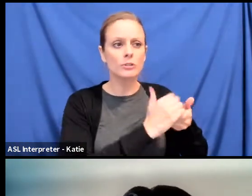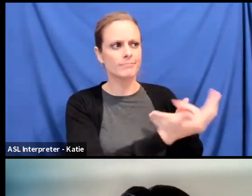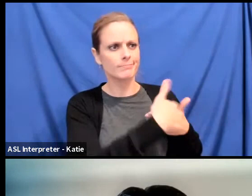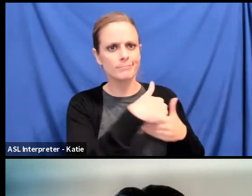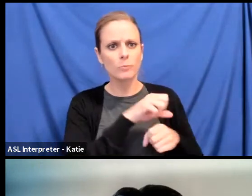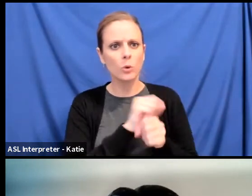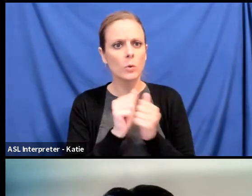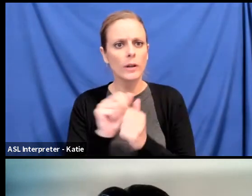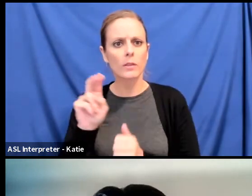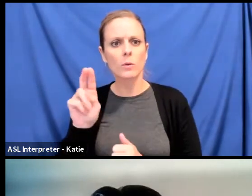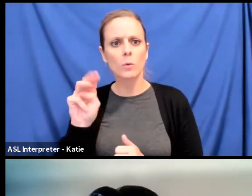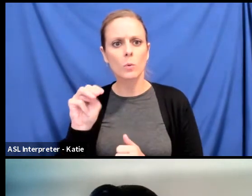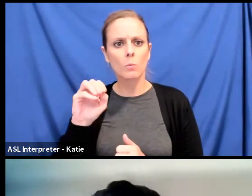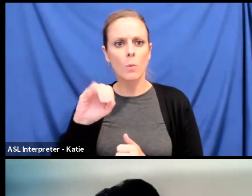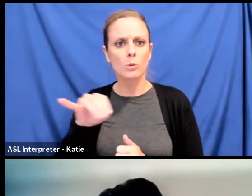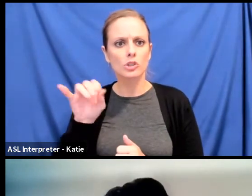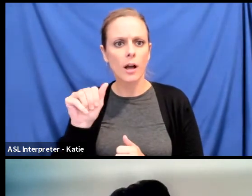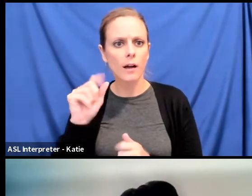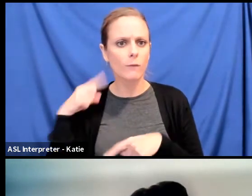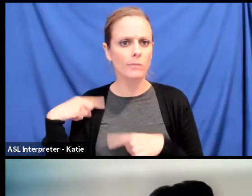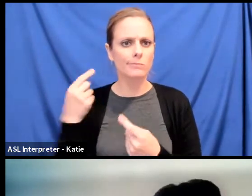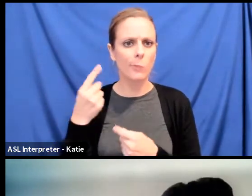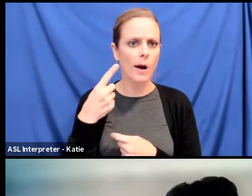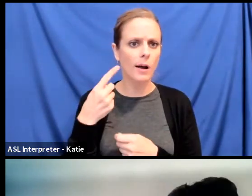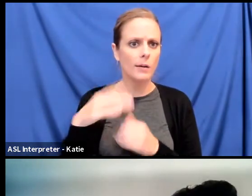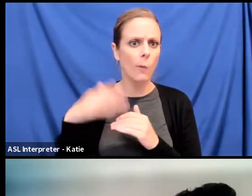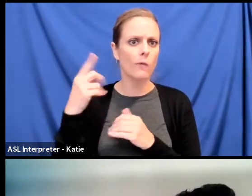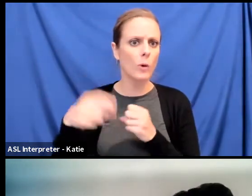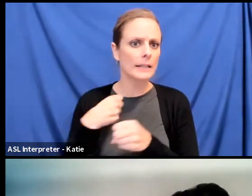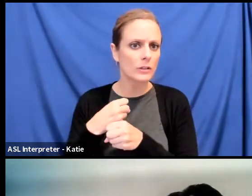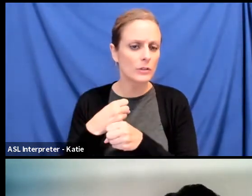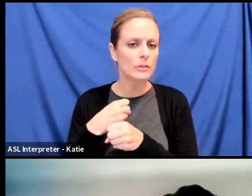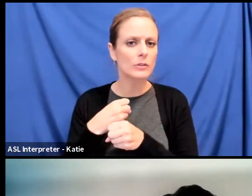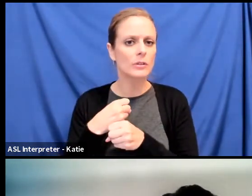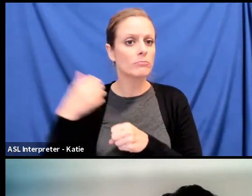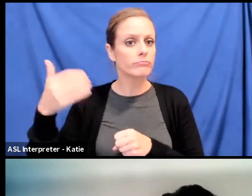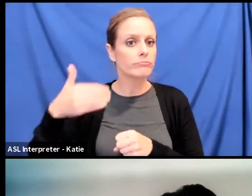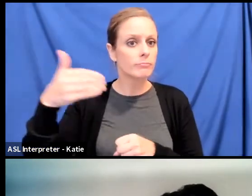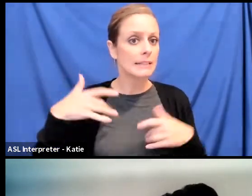plus are just doing regular events, which seem to be kind of taking off.